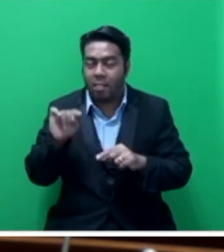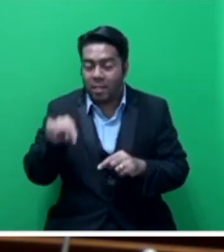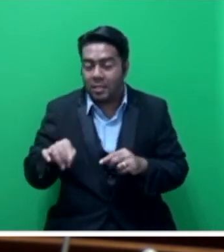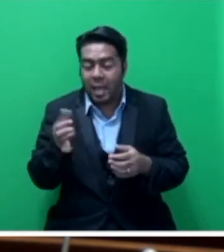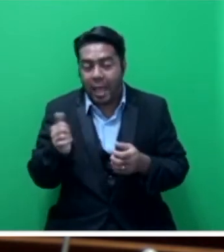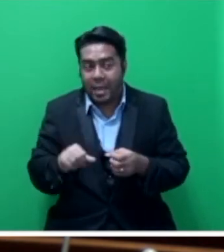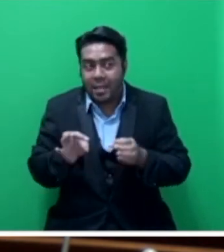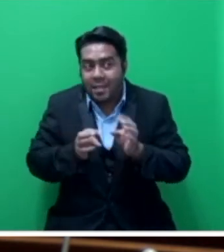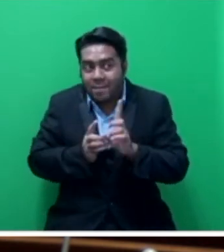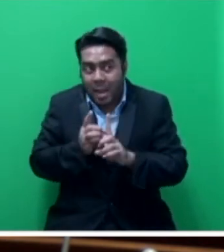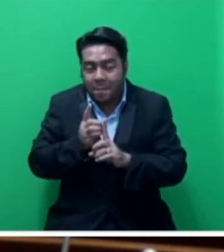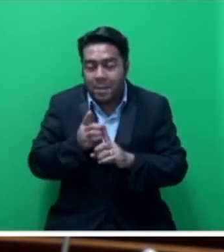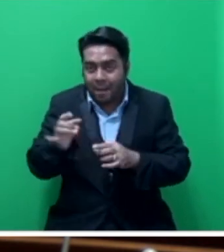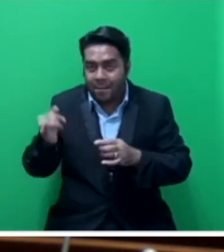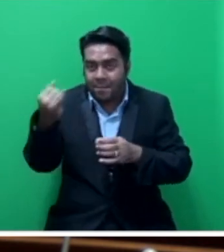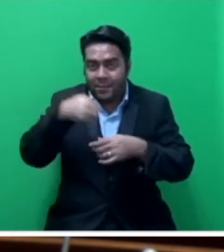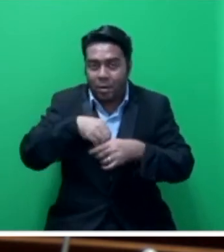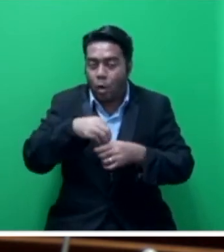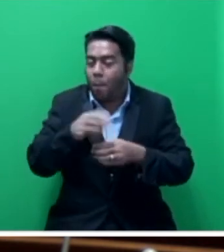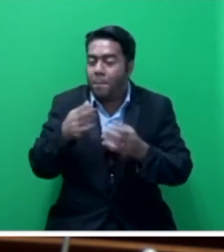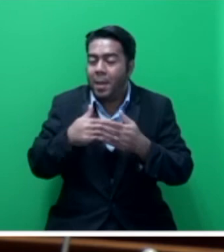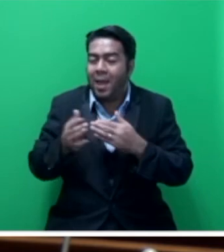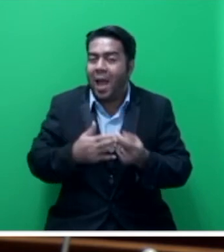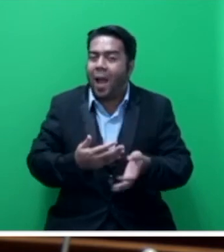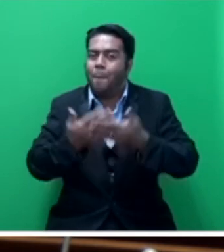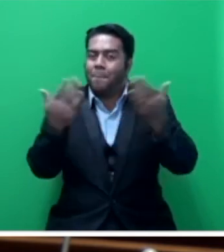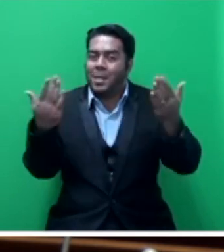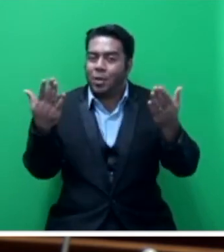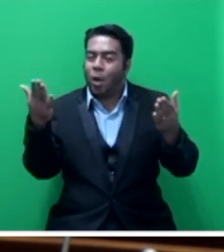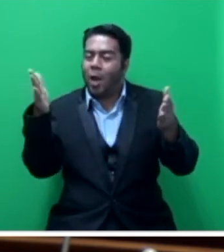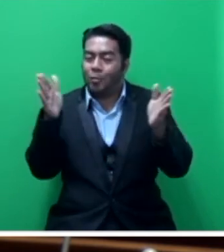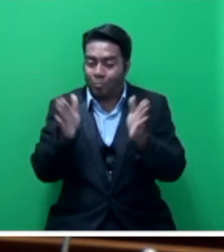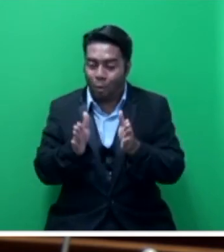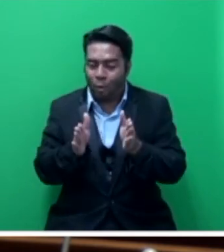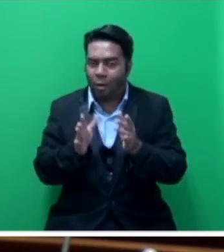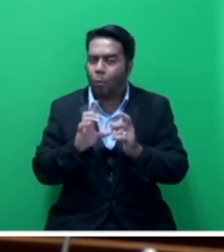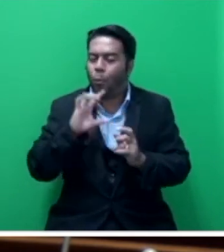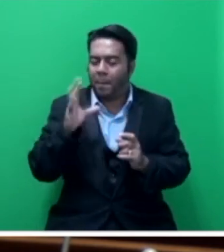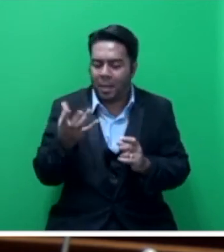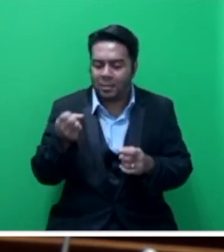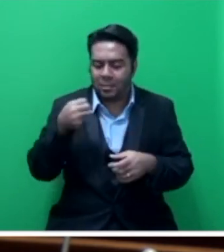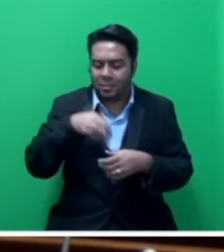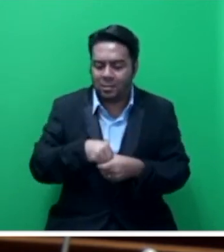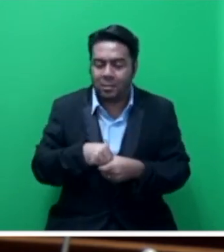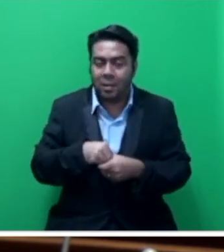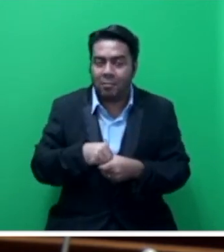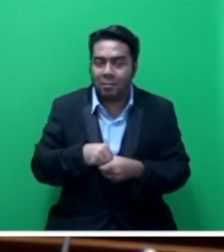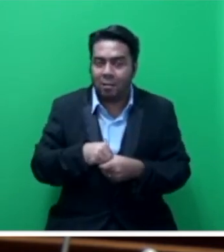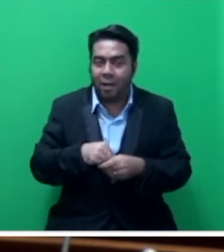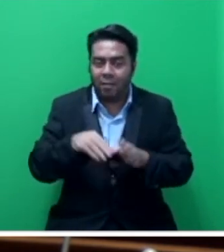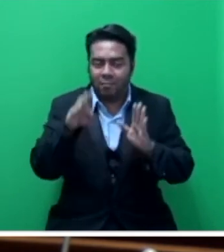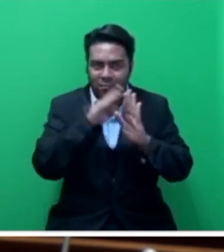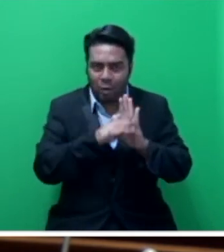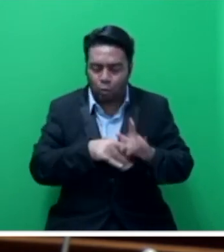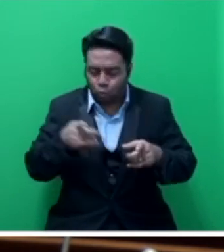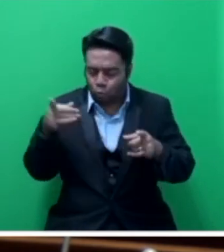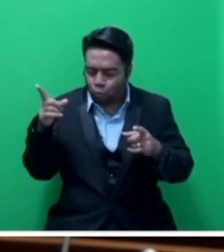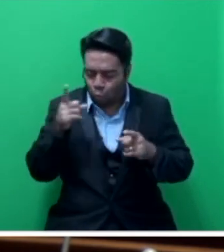agreement, investment, no matter how big or small, needs to carry with it the principles of